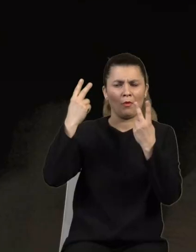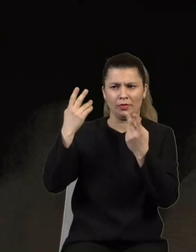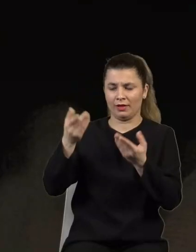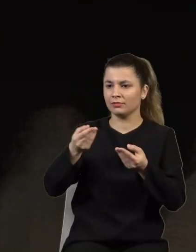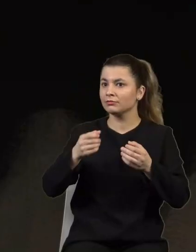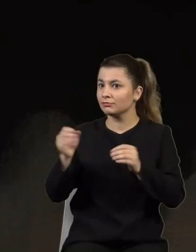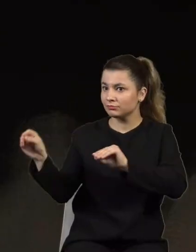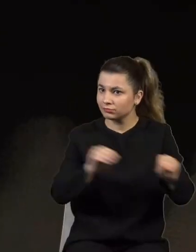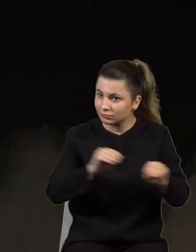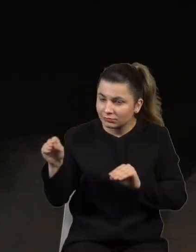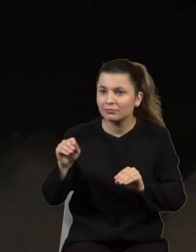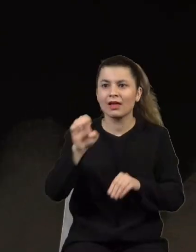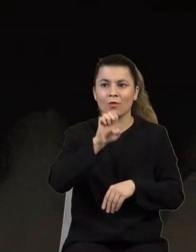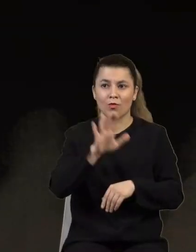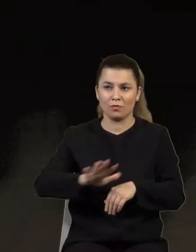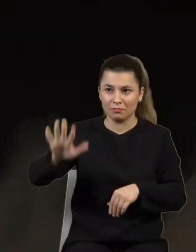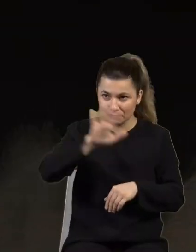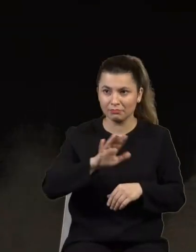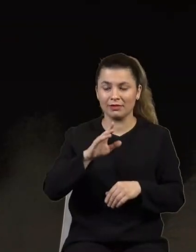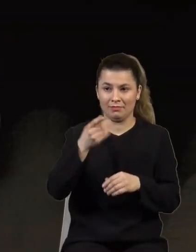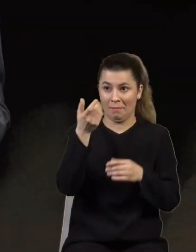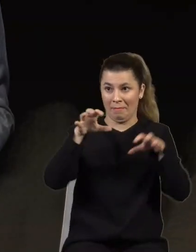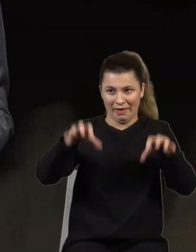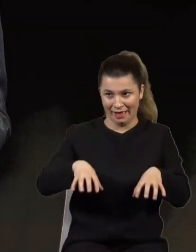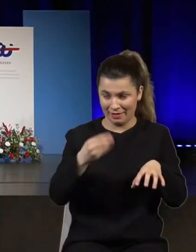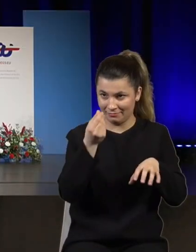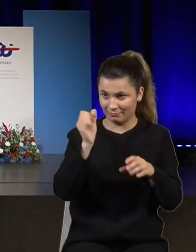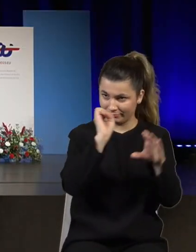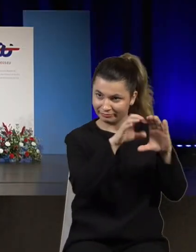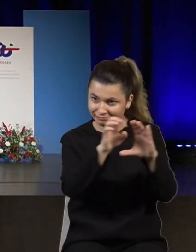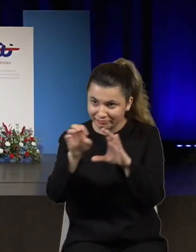Dionizy Smoleń, expert at PwC Poland.